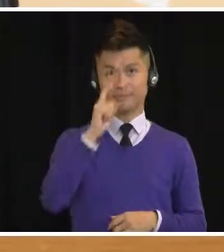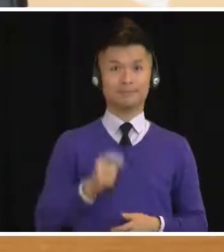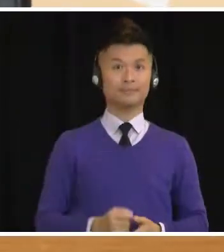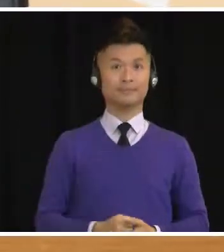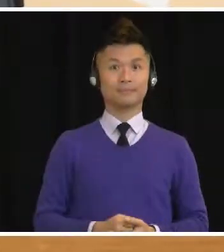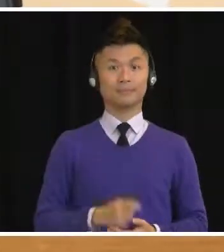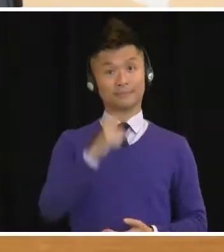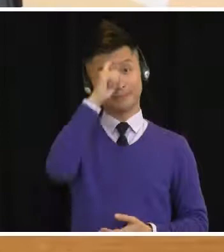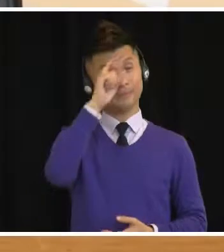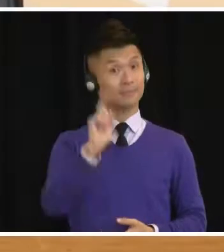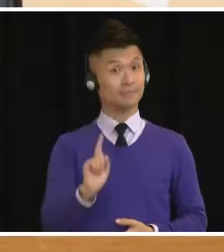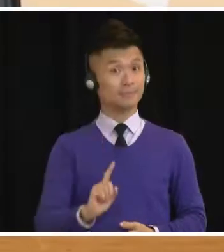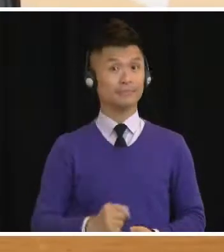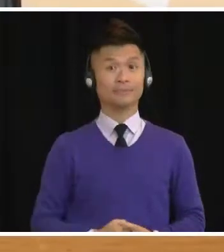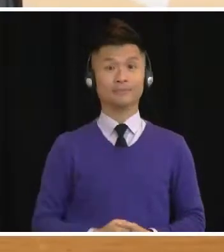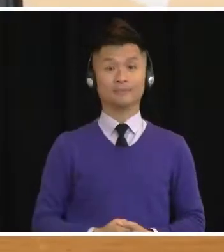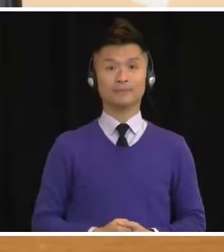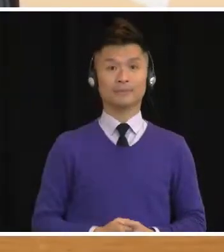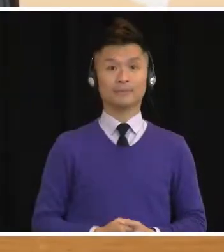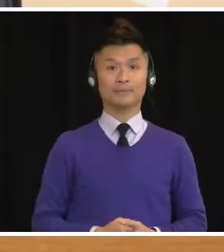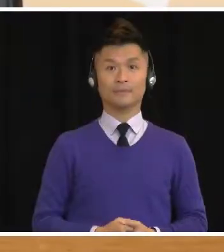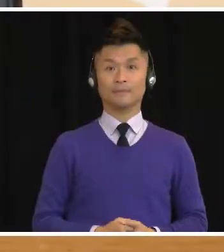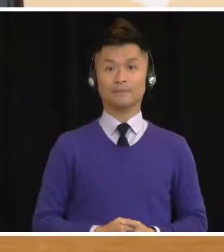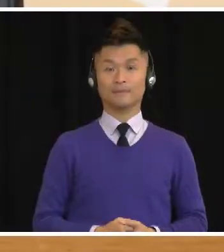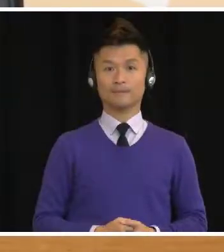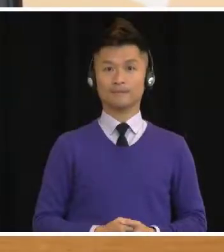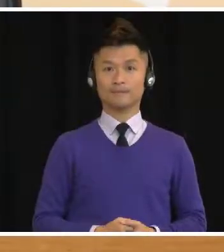measures of implementation.